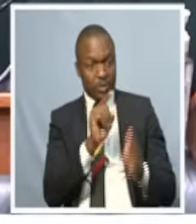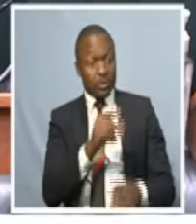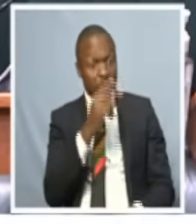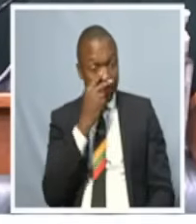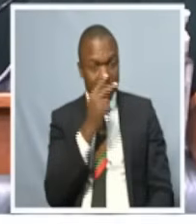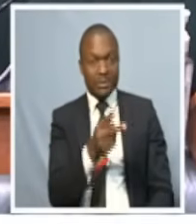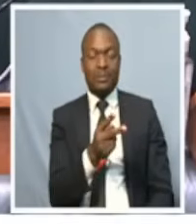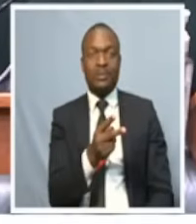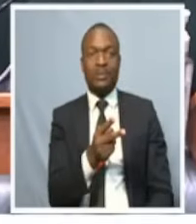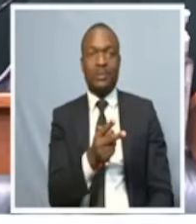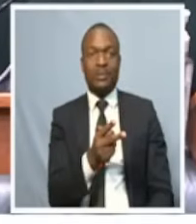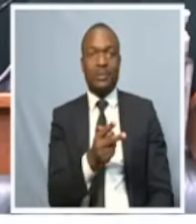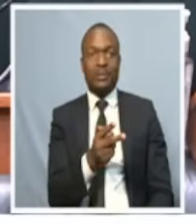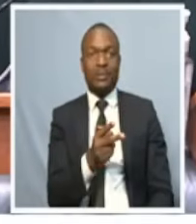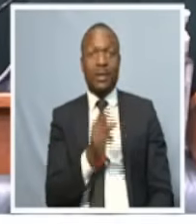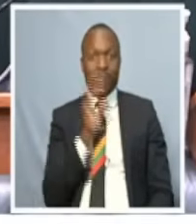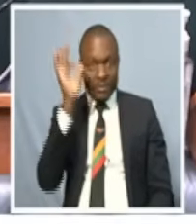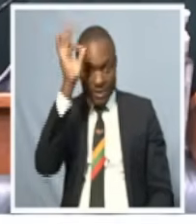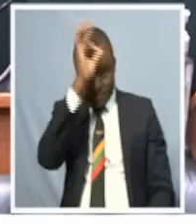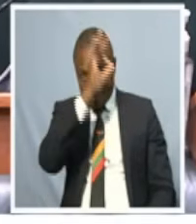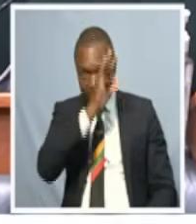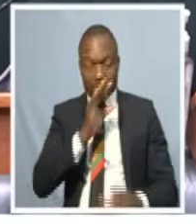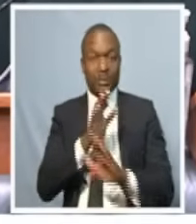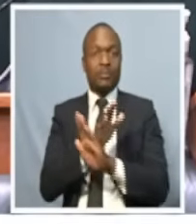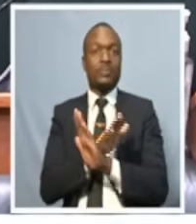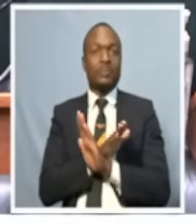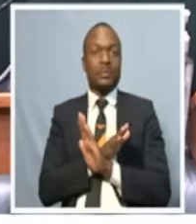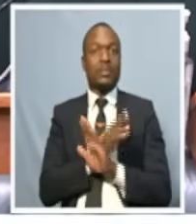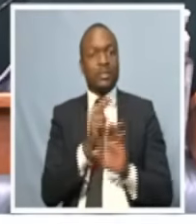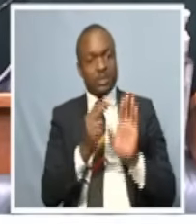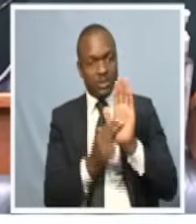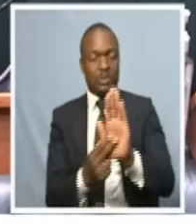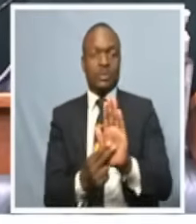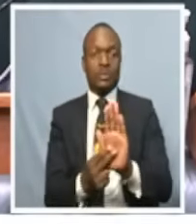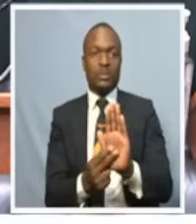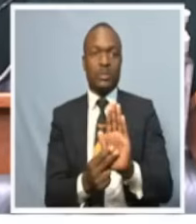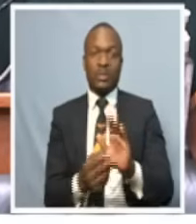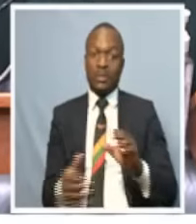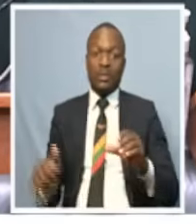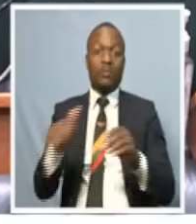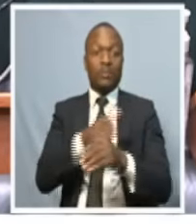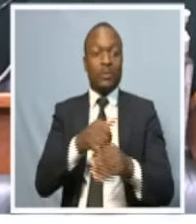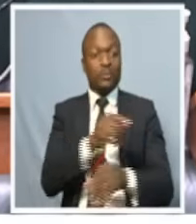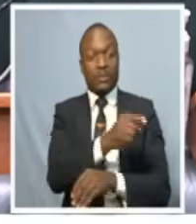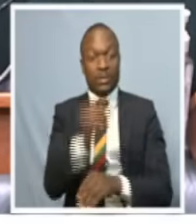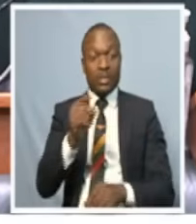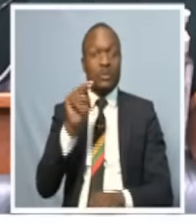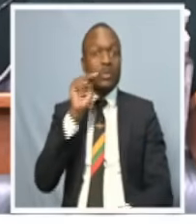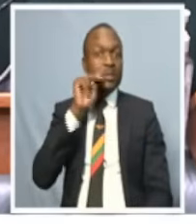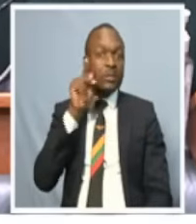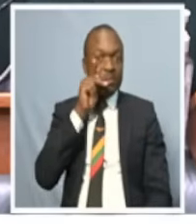see that the face of Zambia is reflected, including those in